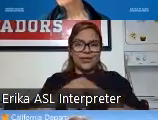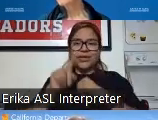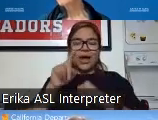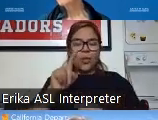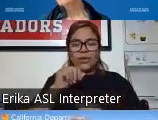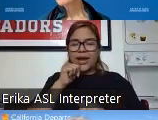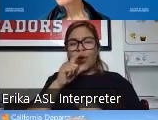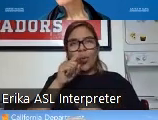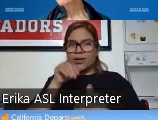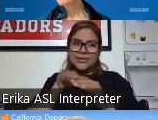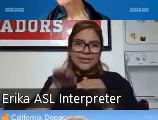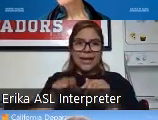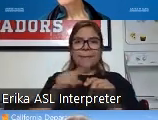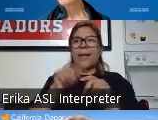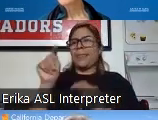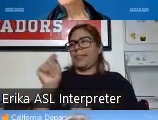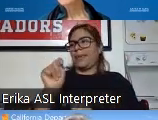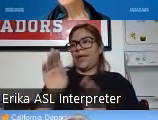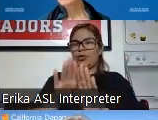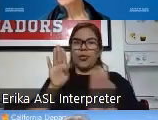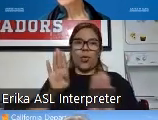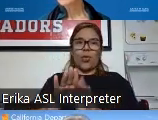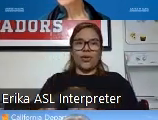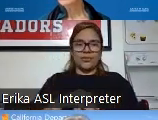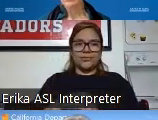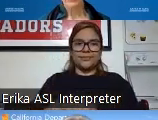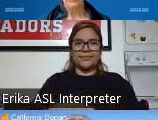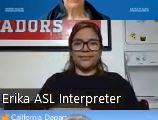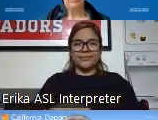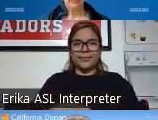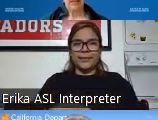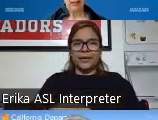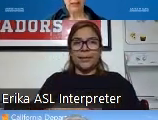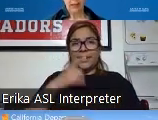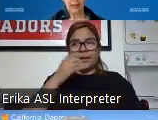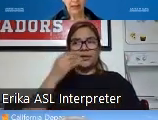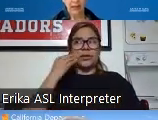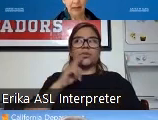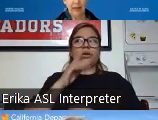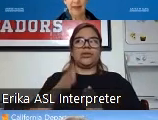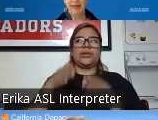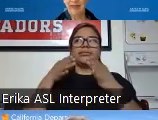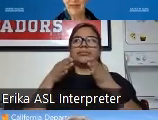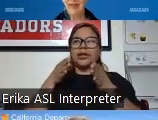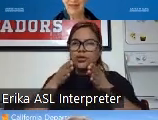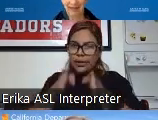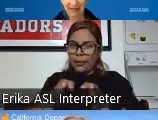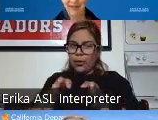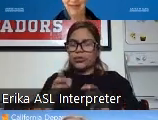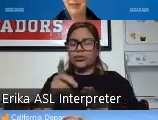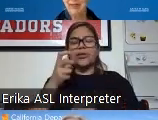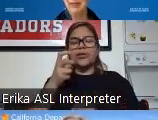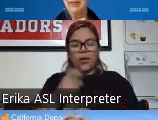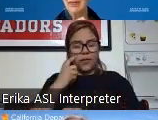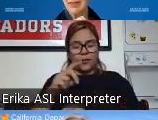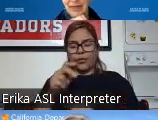into the unit, but bathroom doorways are always very narrow. So anyway, thank you very much. That's all I have to say at the moment. Thank you,